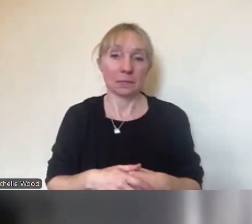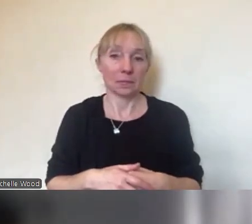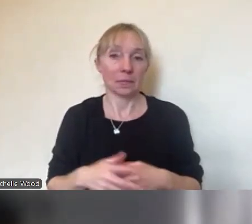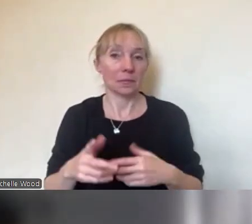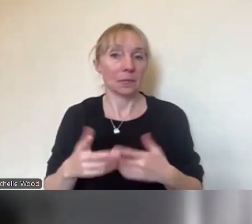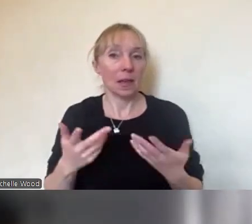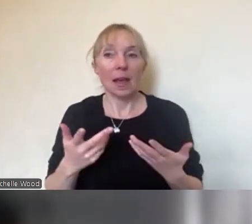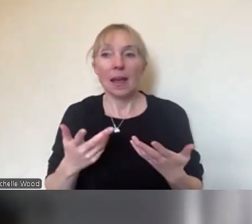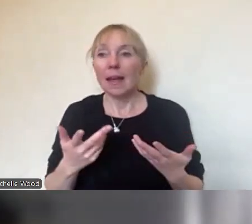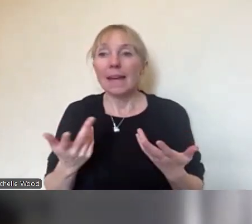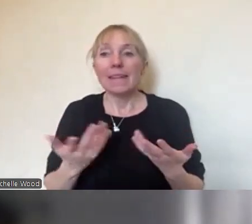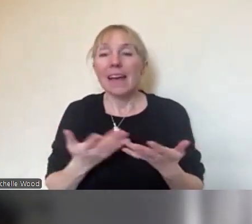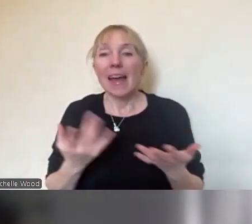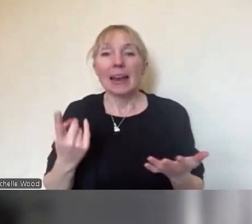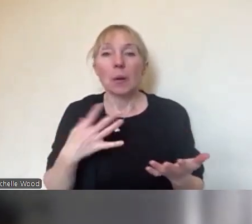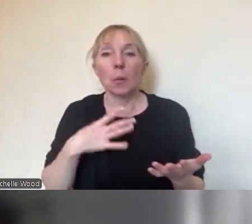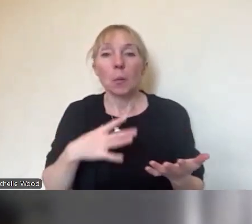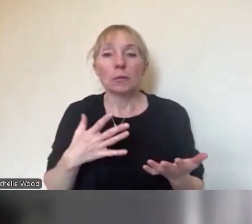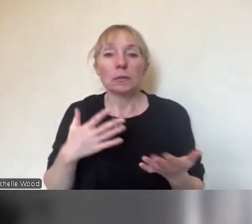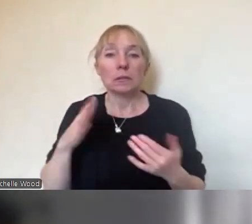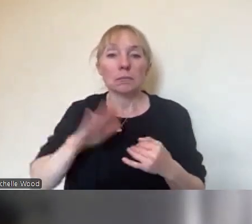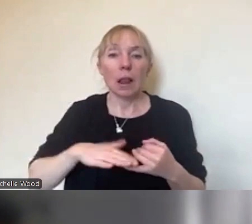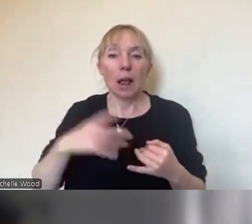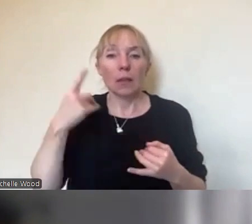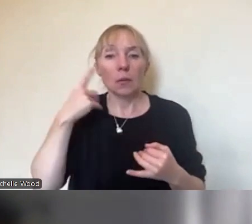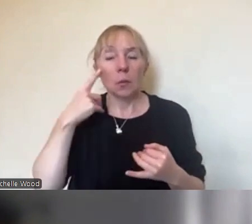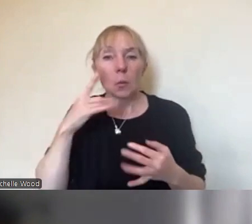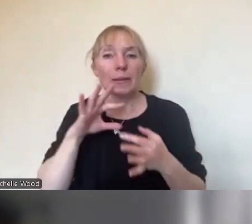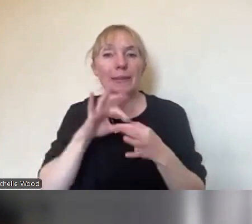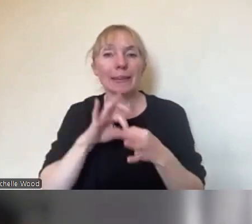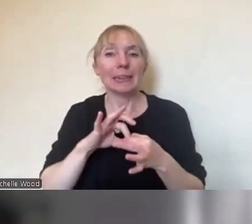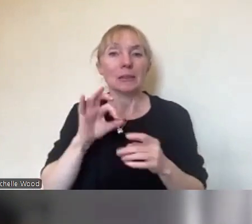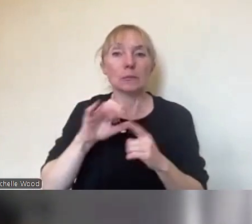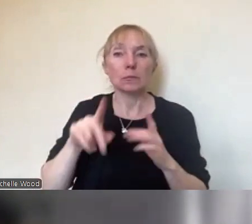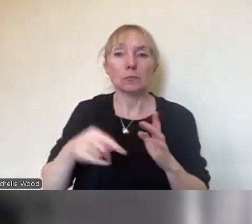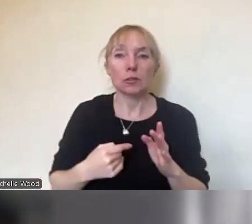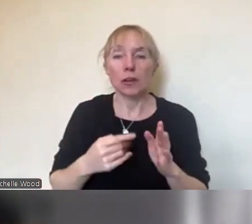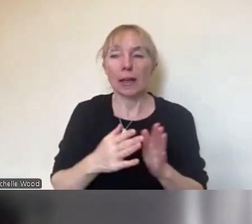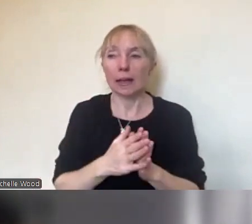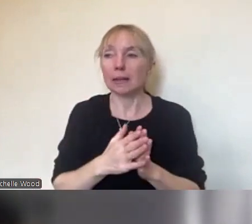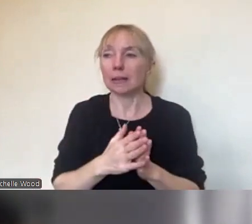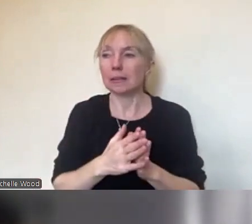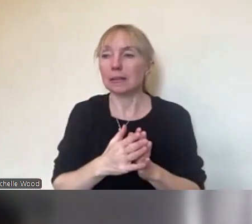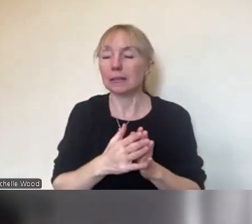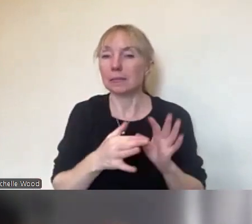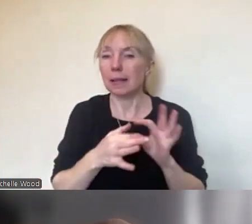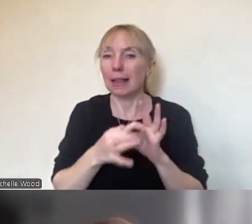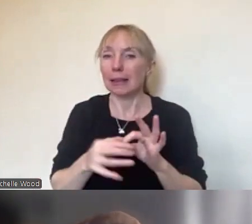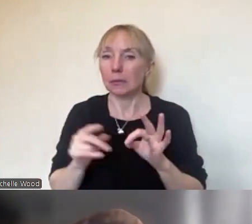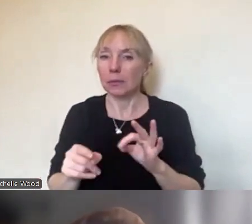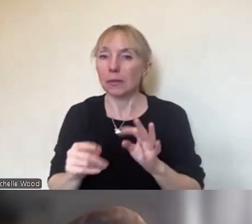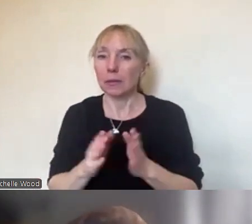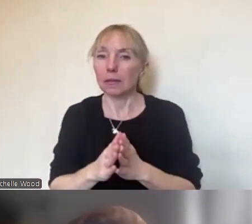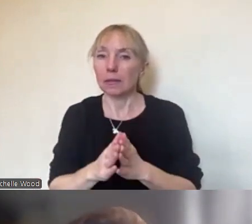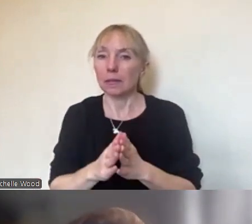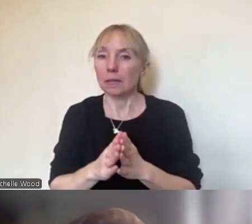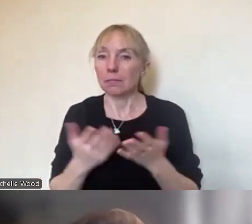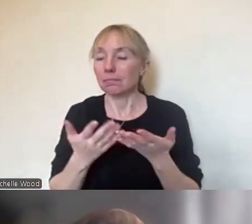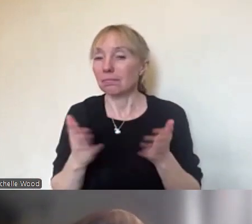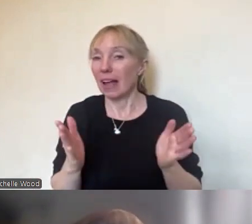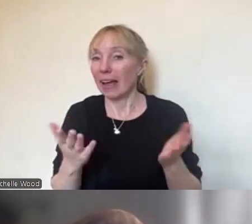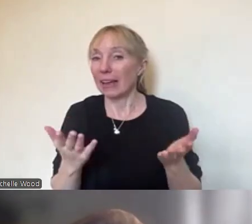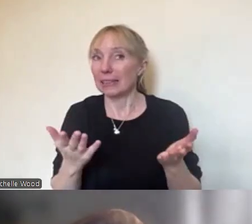any last thoughts in terms of kind of projects that they've got on that might be related to this, or any sort